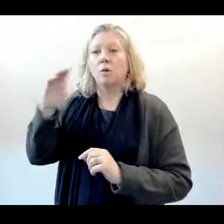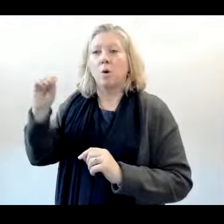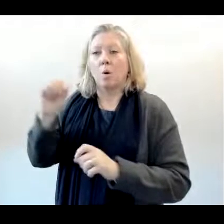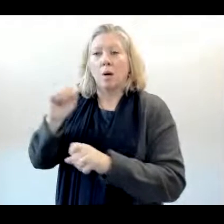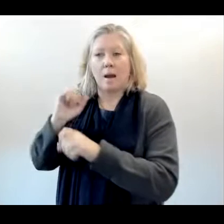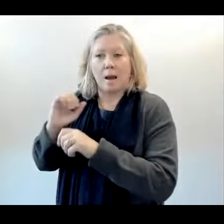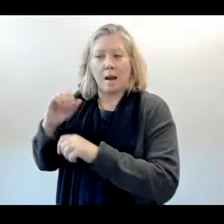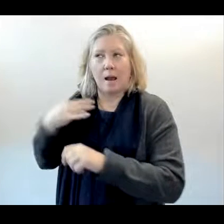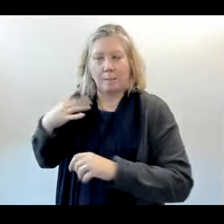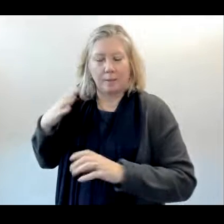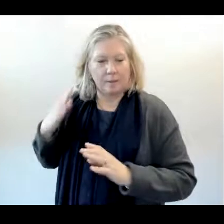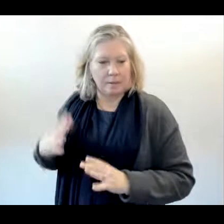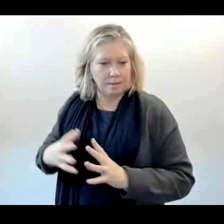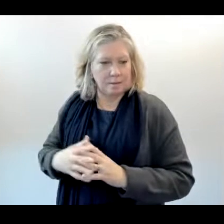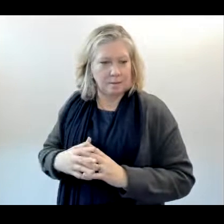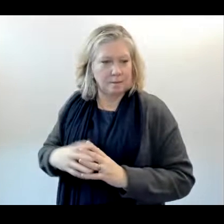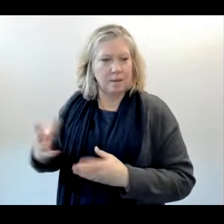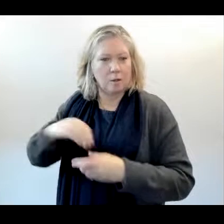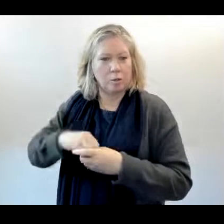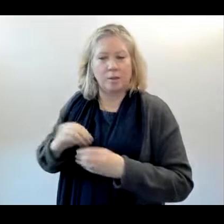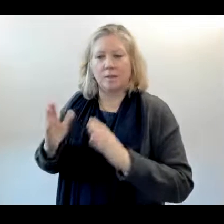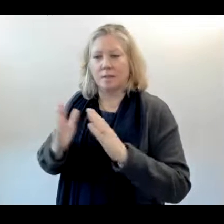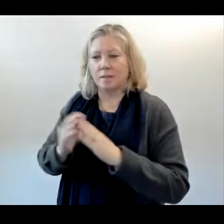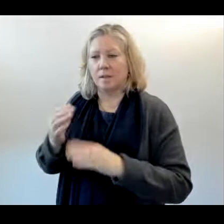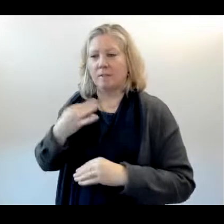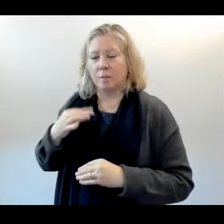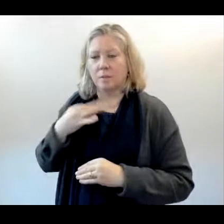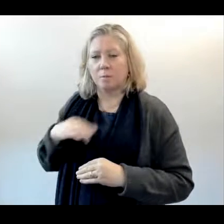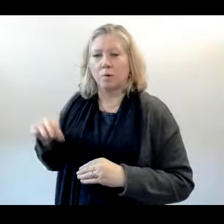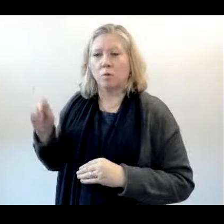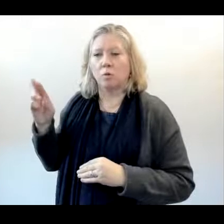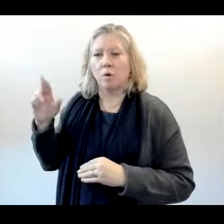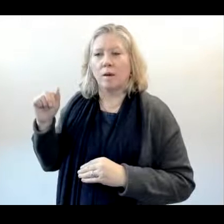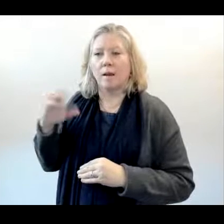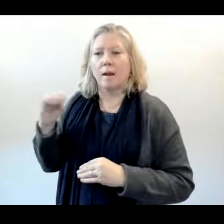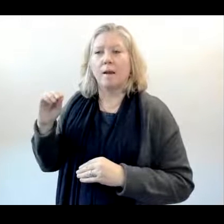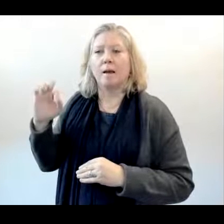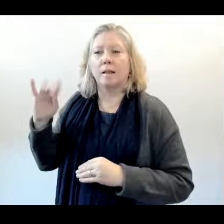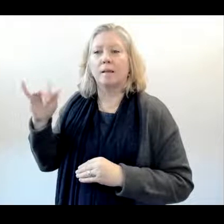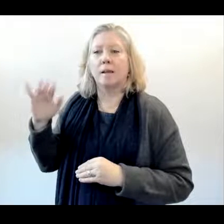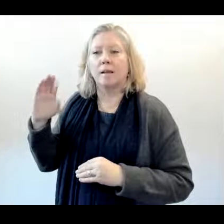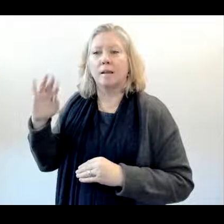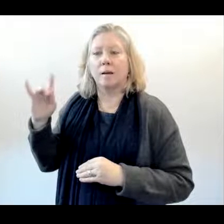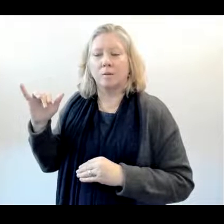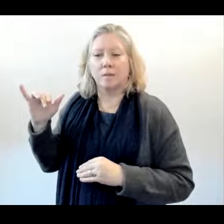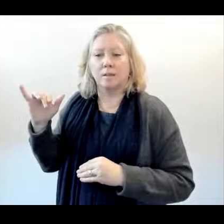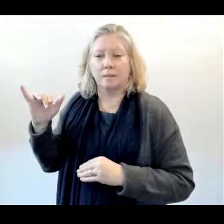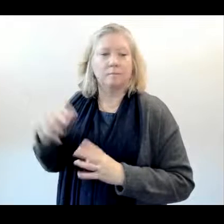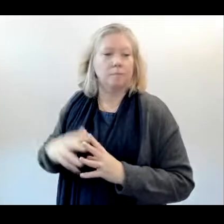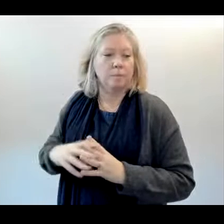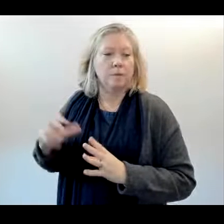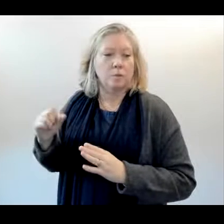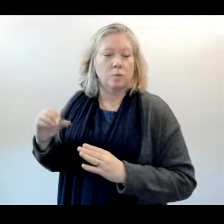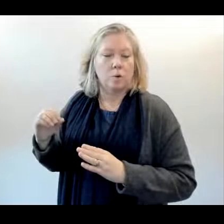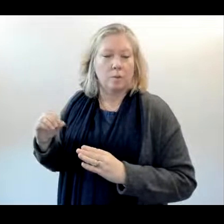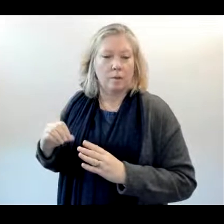of Pittsburgh, the URA, and Allegheny County Department of Human Services, who will also serve as the implementation entity for the people component